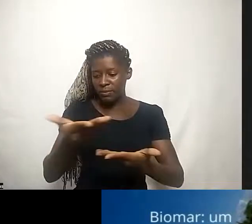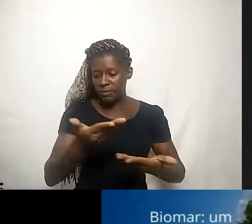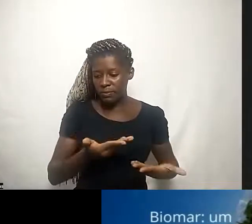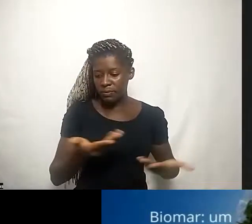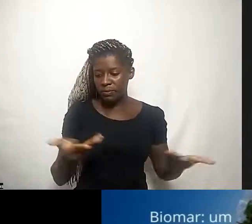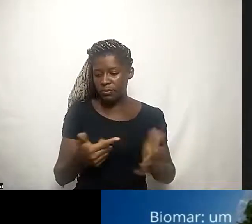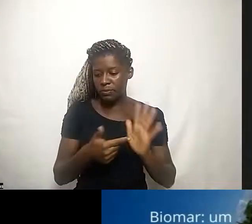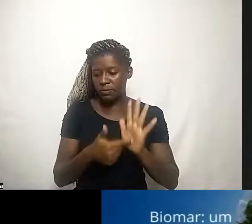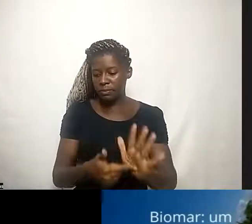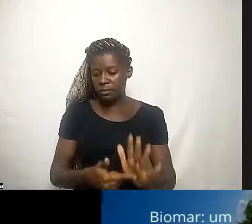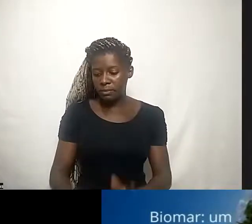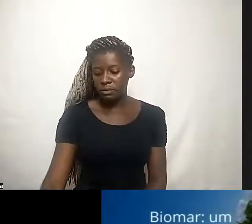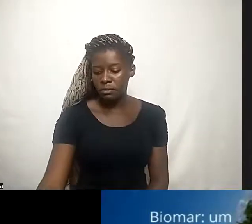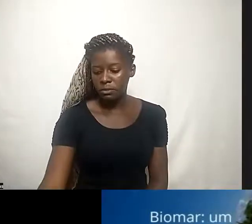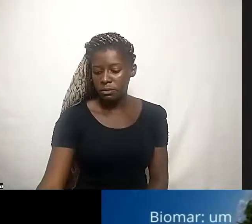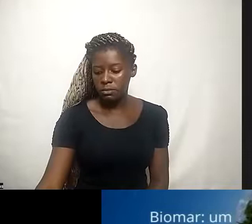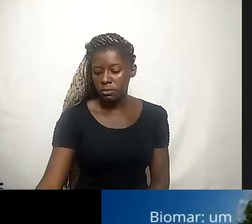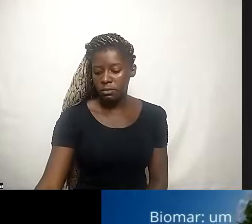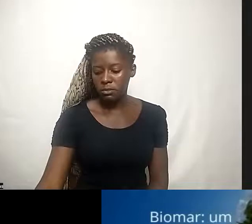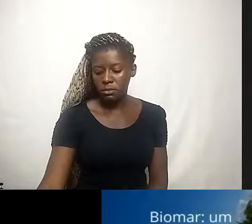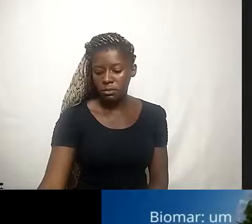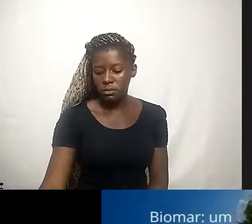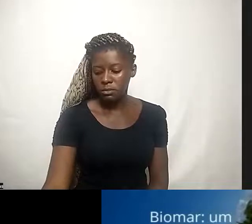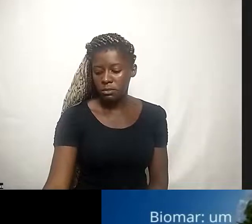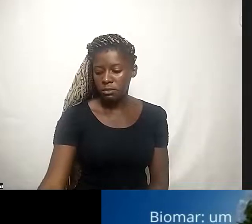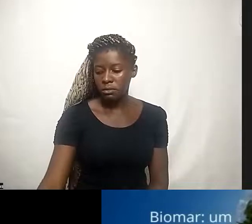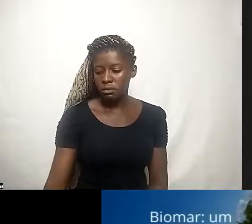So now I'll give the floor to Gregorio.